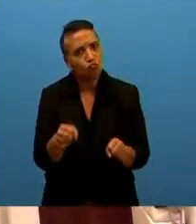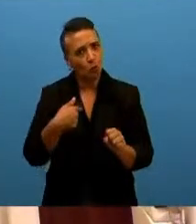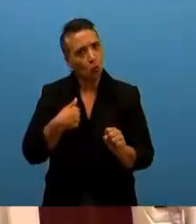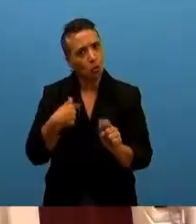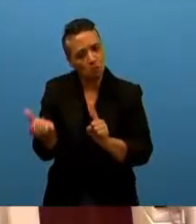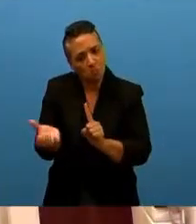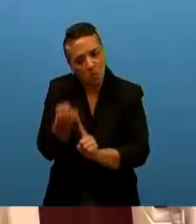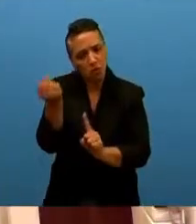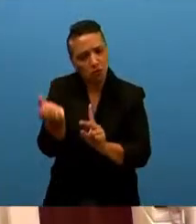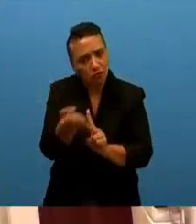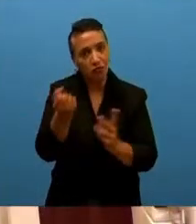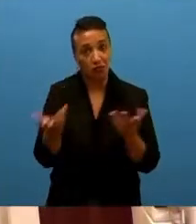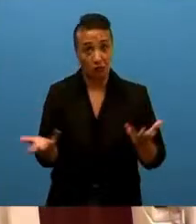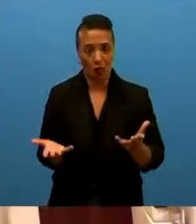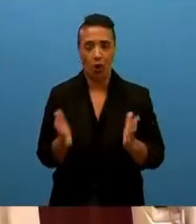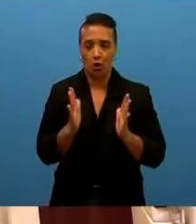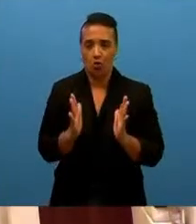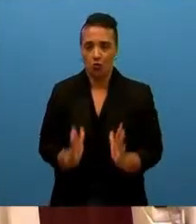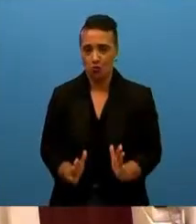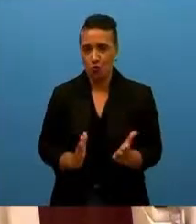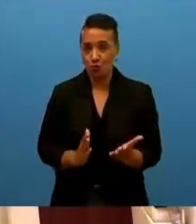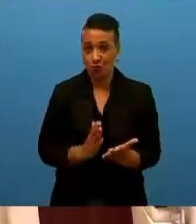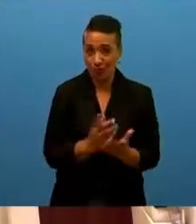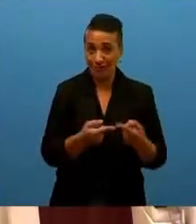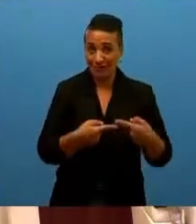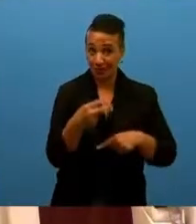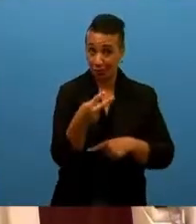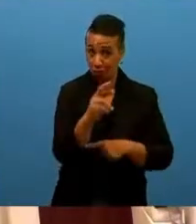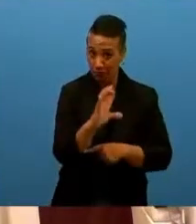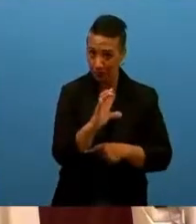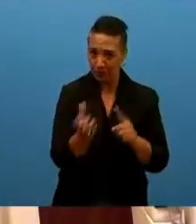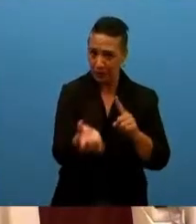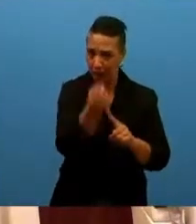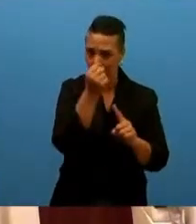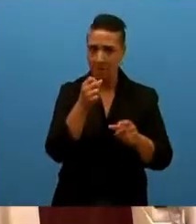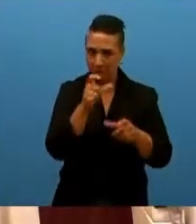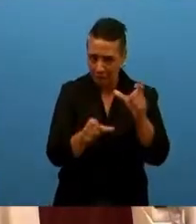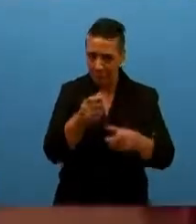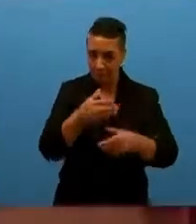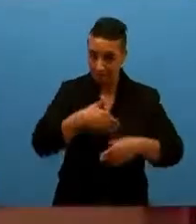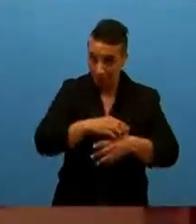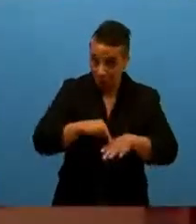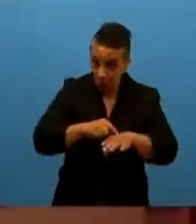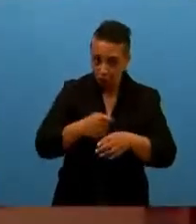achieved within the Human Rights Council. Thank you.